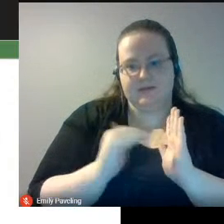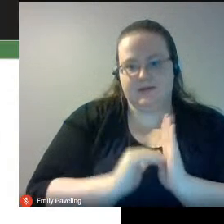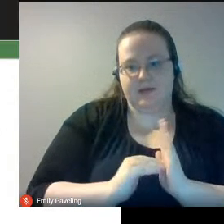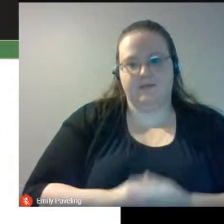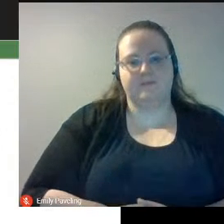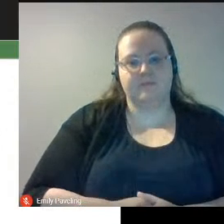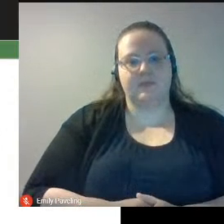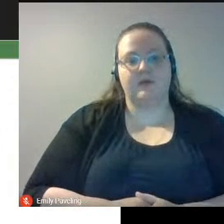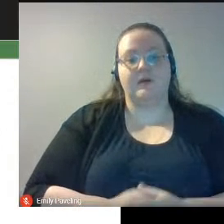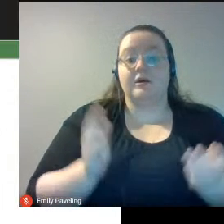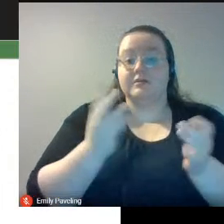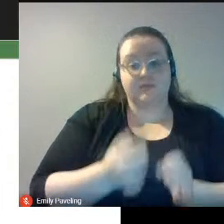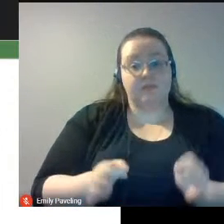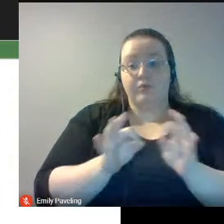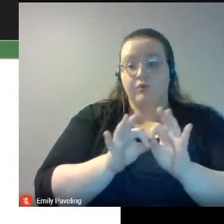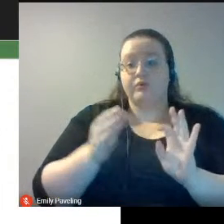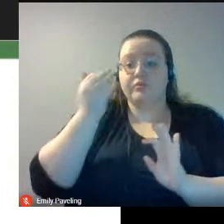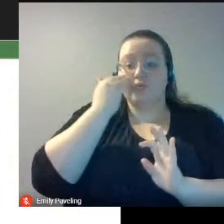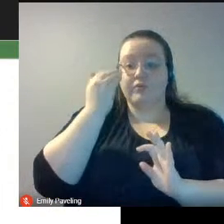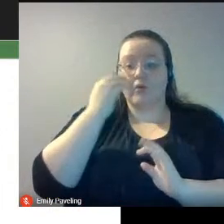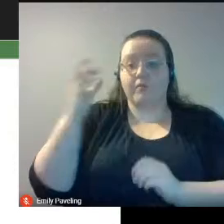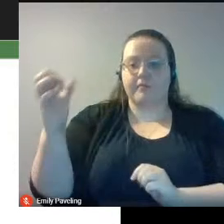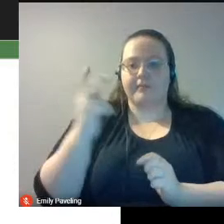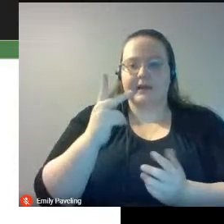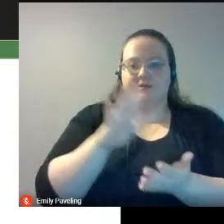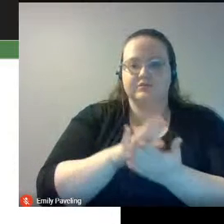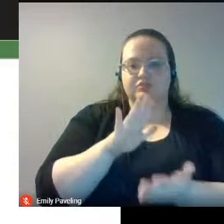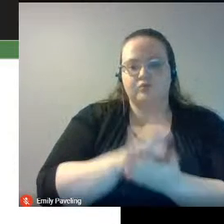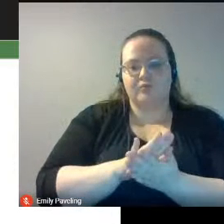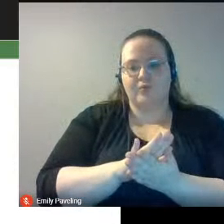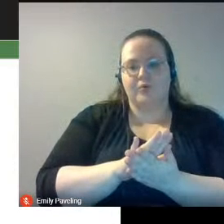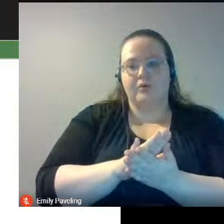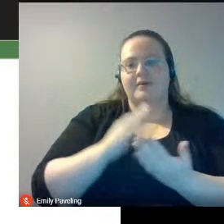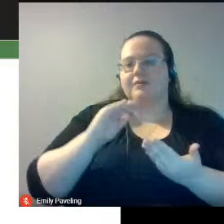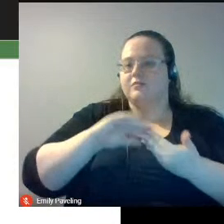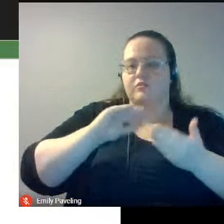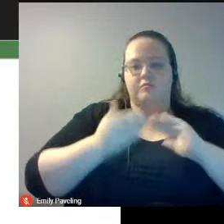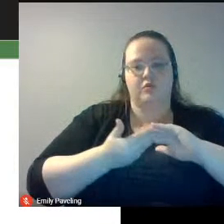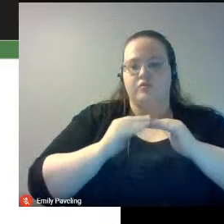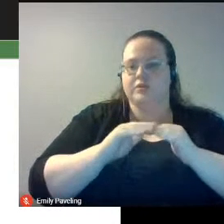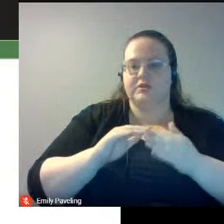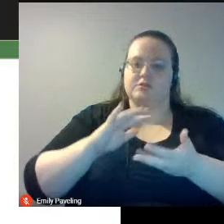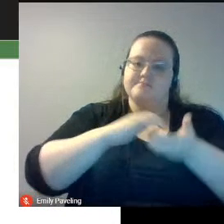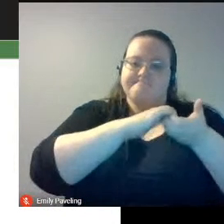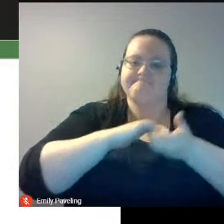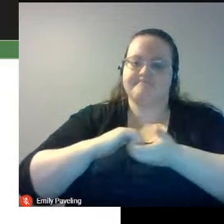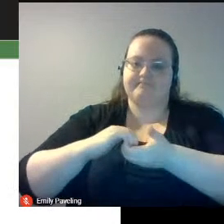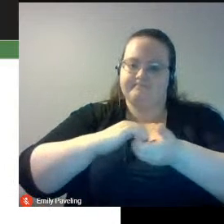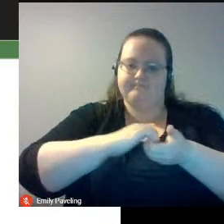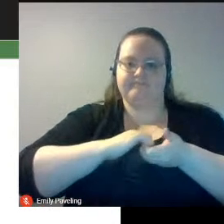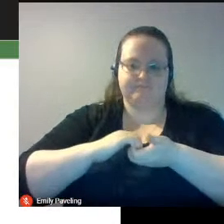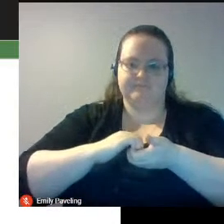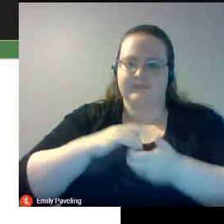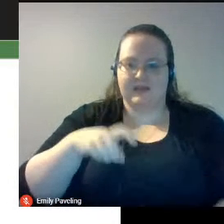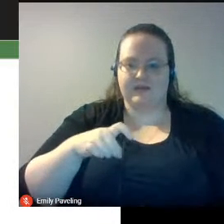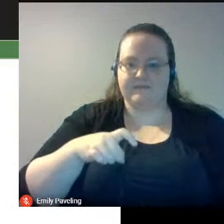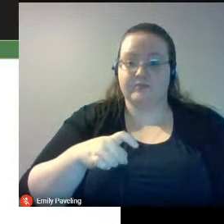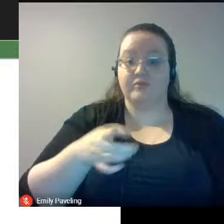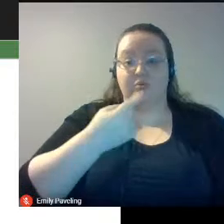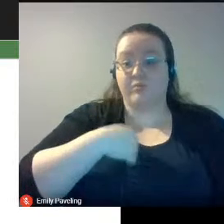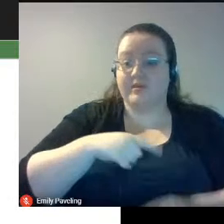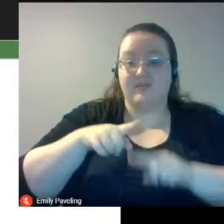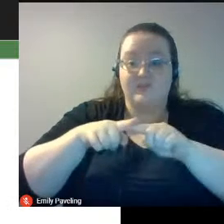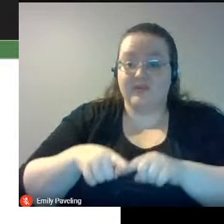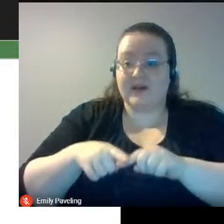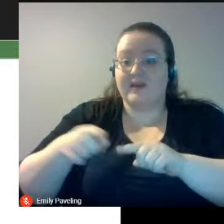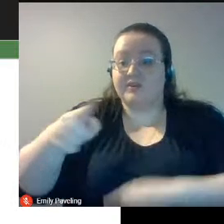community-wide effort, and we all have a role to play to help keep our numbers low. This means we're counting on you and counting on all of